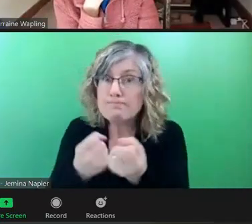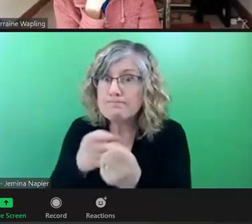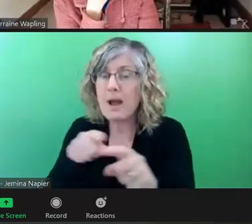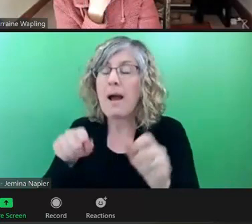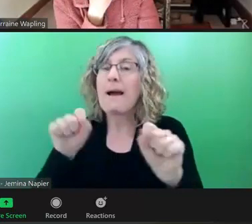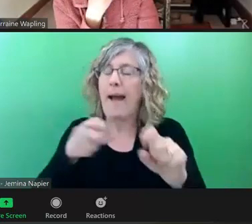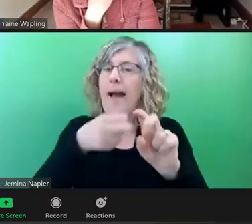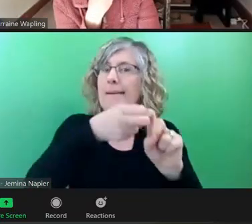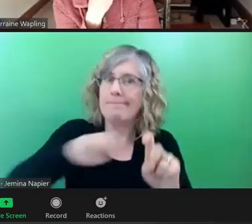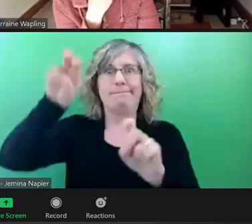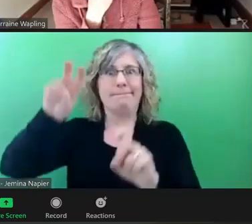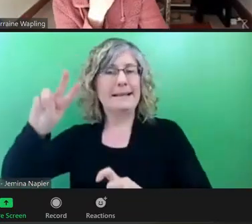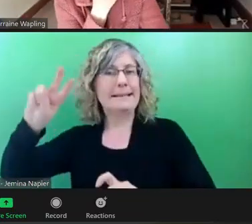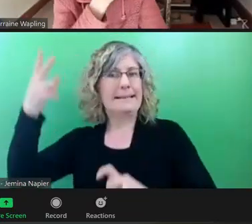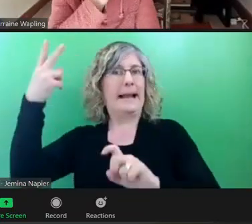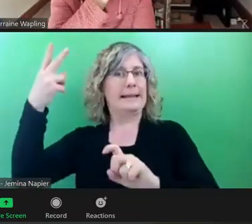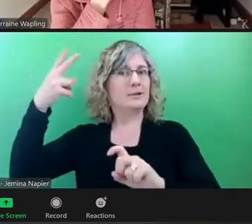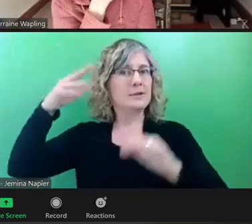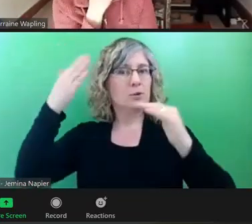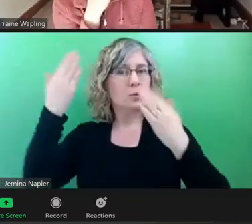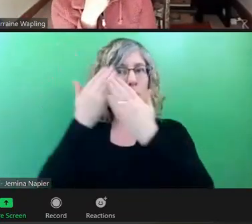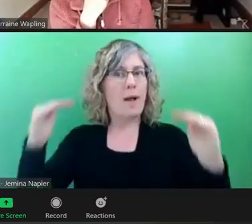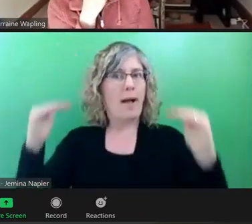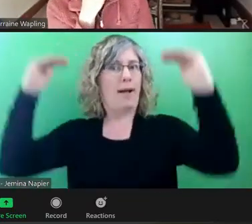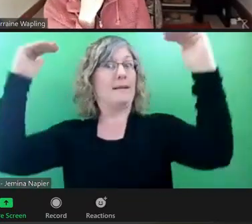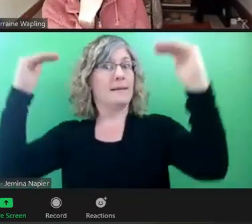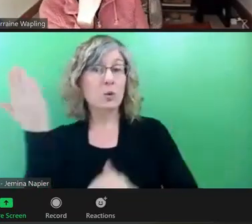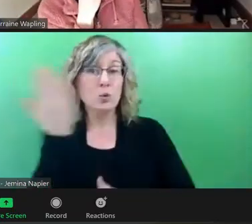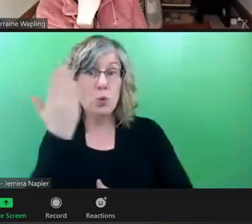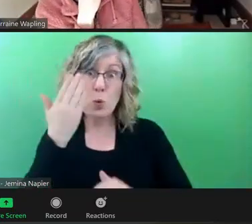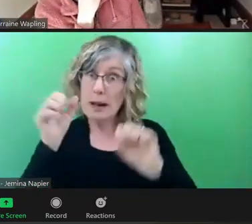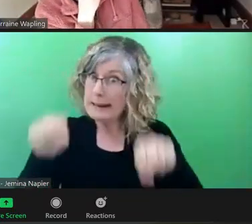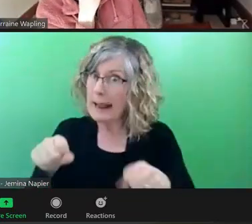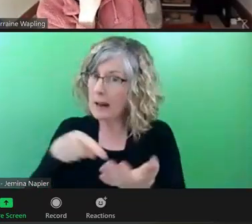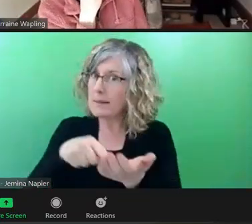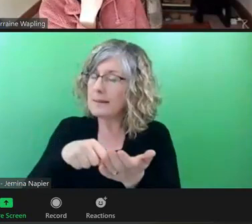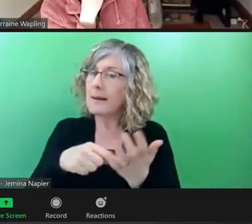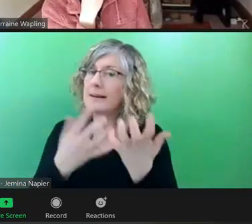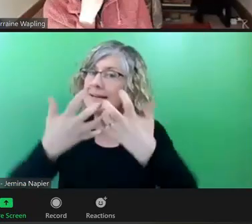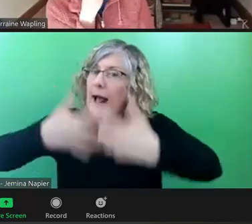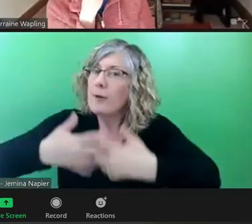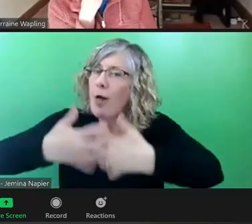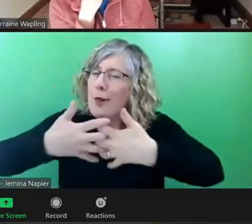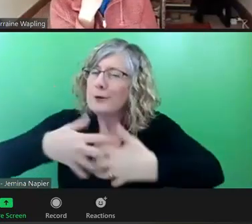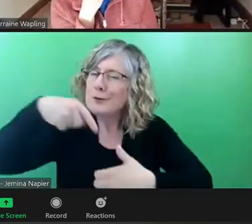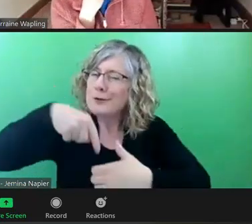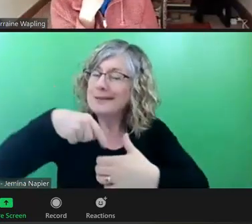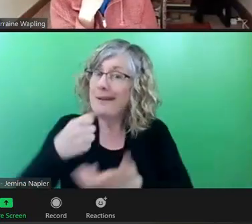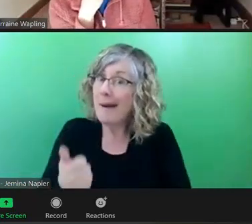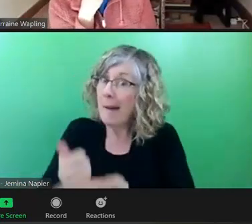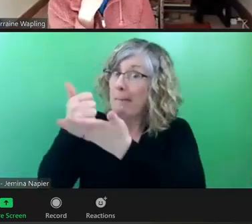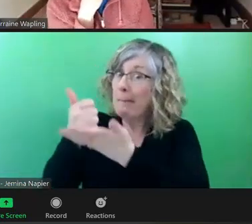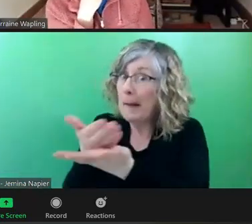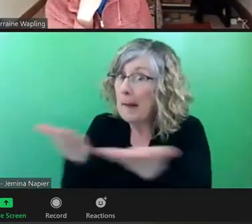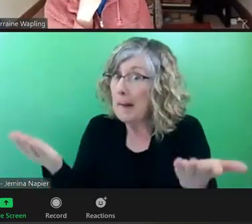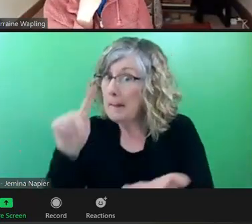don't know if you've been using any sort of internet technology or remote learning during the